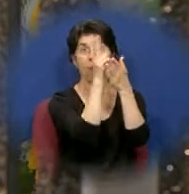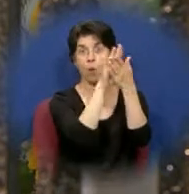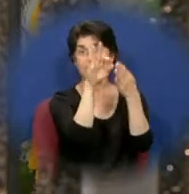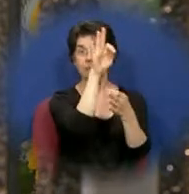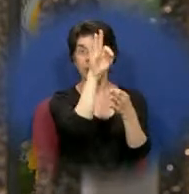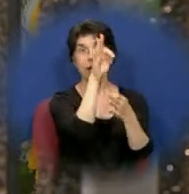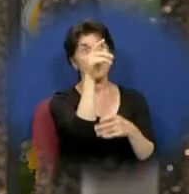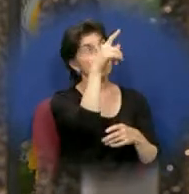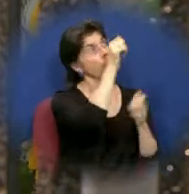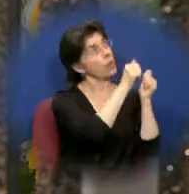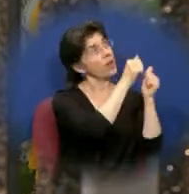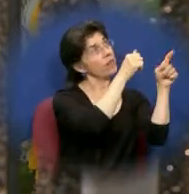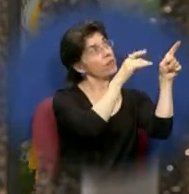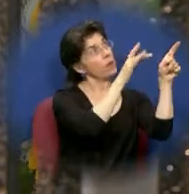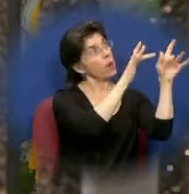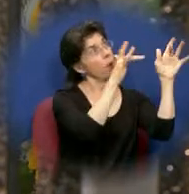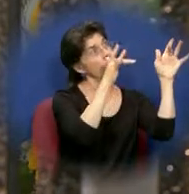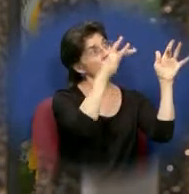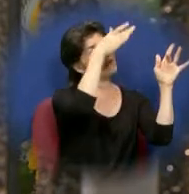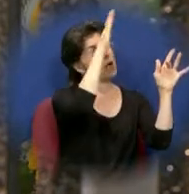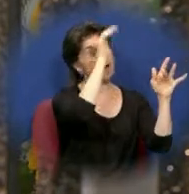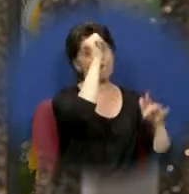of God the Father. Amen.